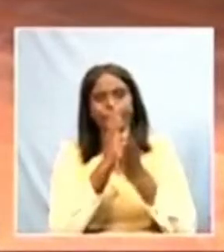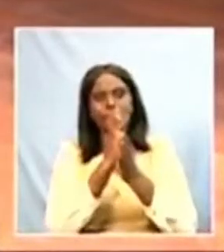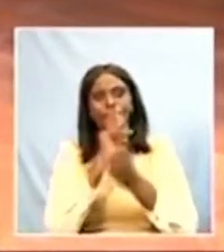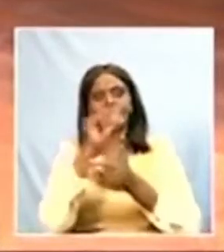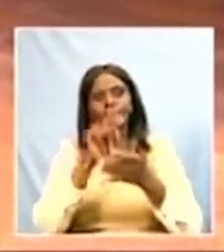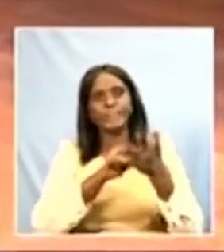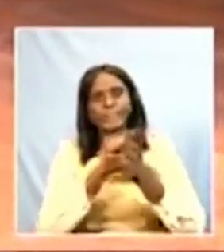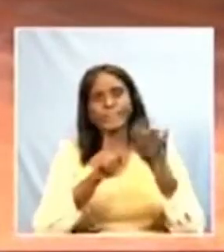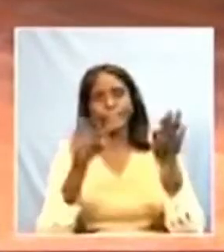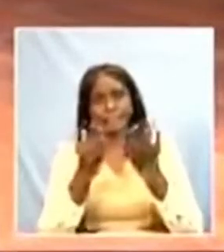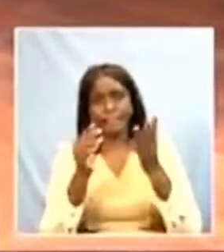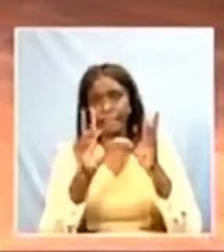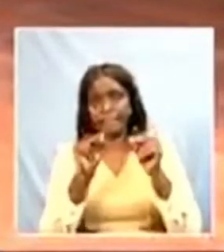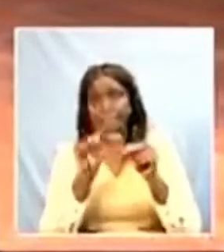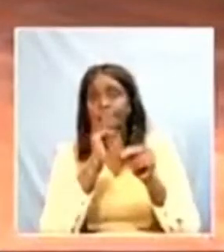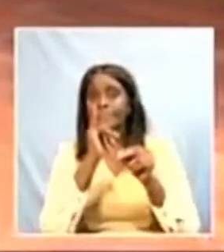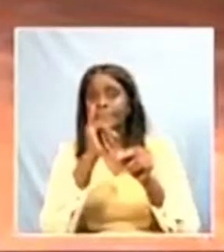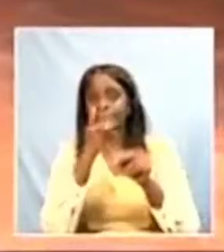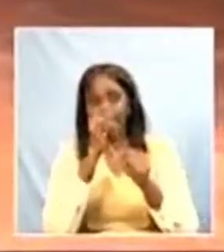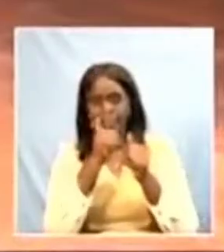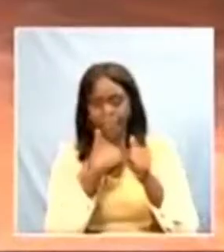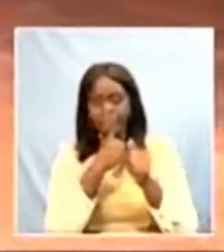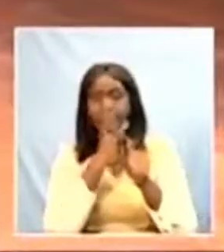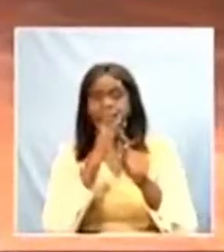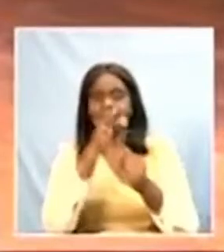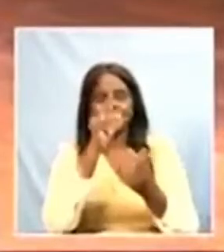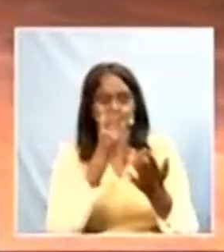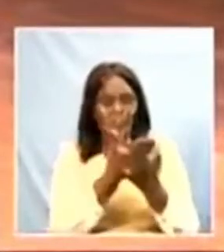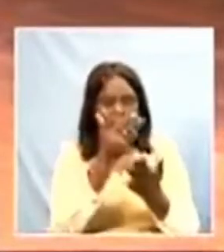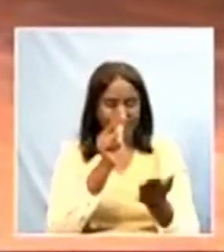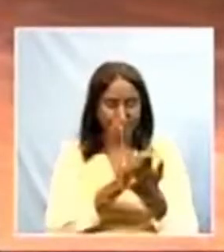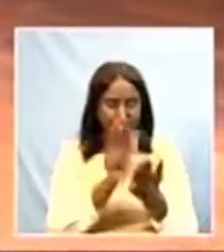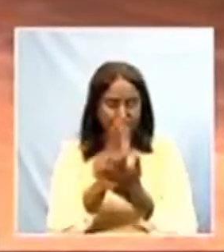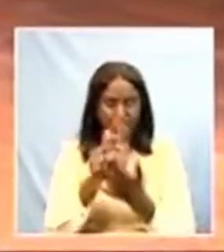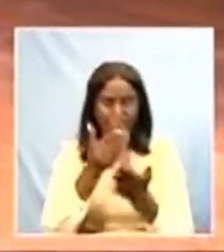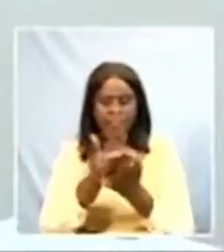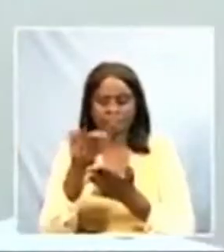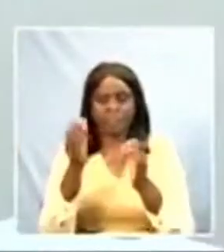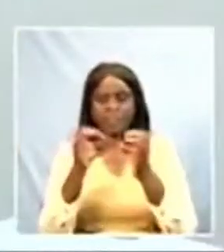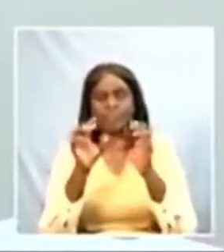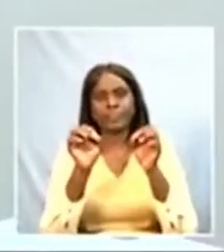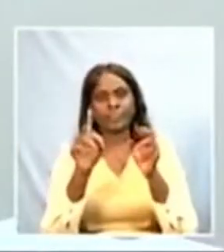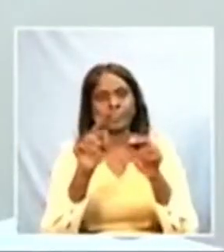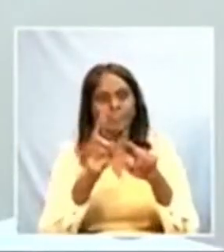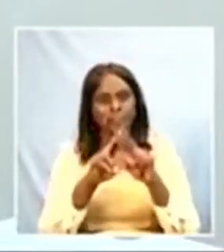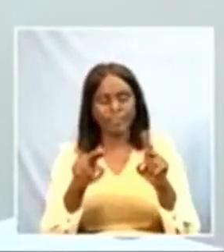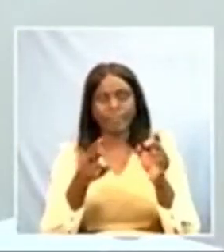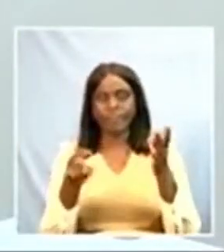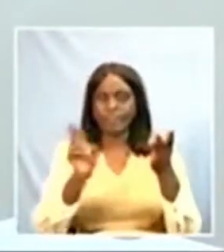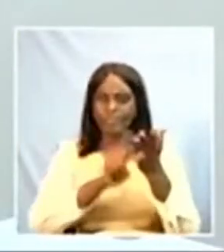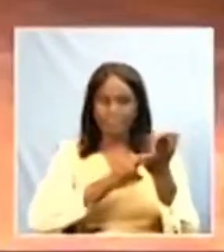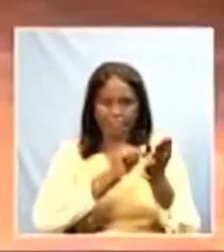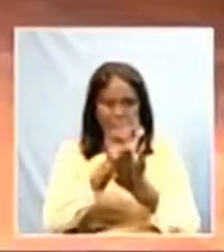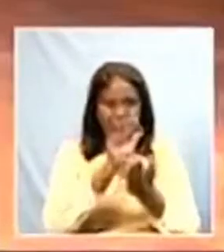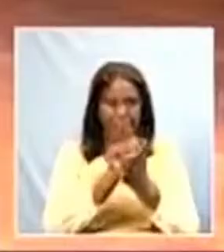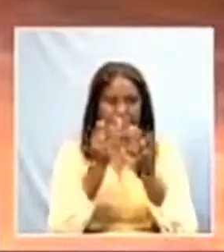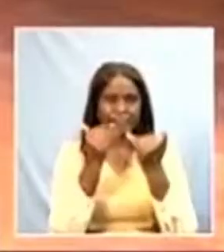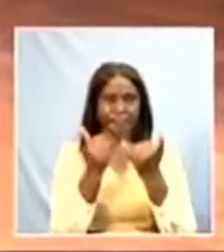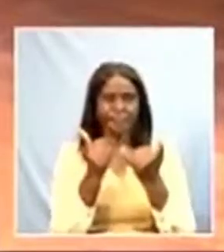terminated? Not yet, because it had not yet been approved by the procurement committee. Okay. Yes, Chair. So the re-advertisement now